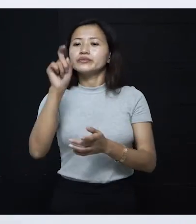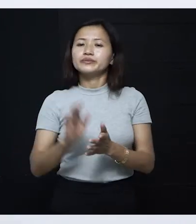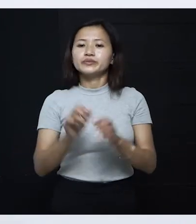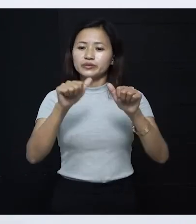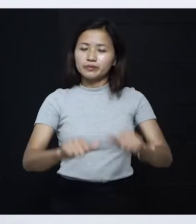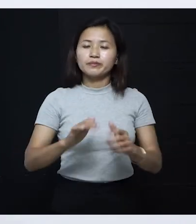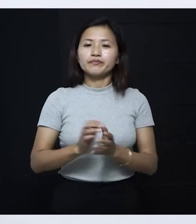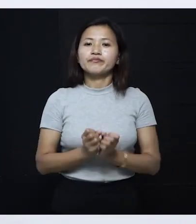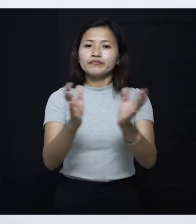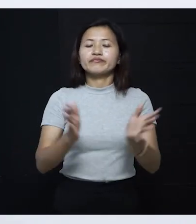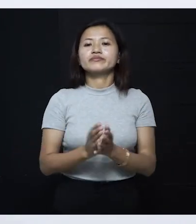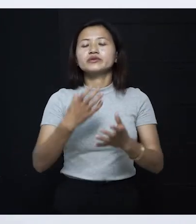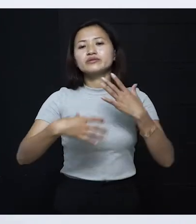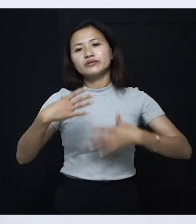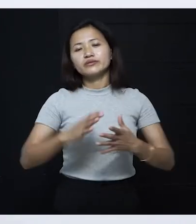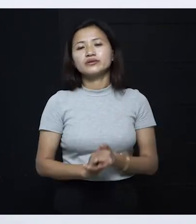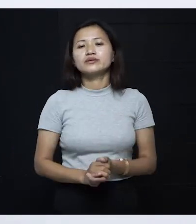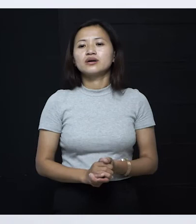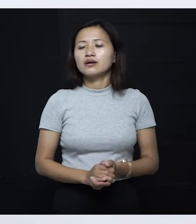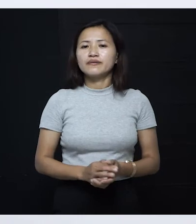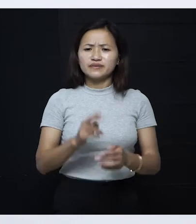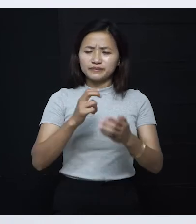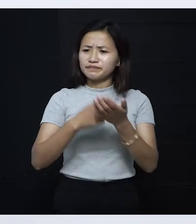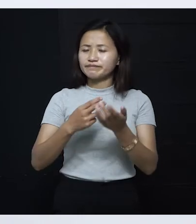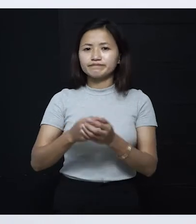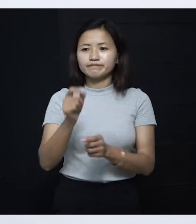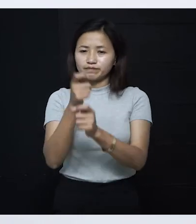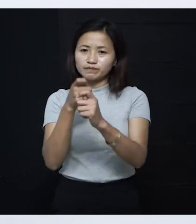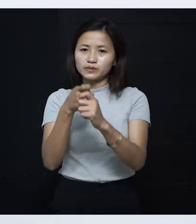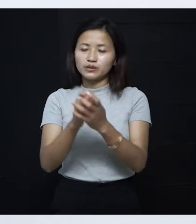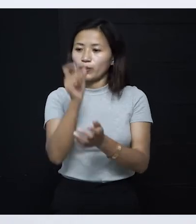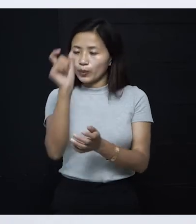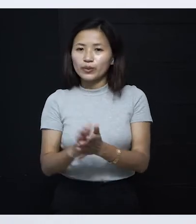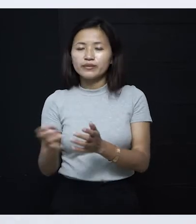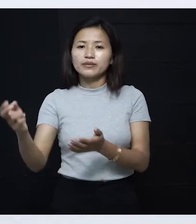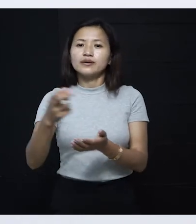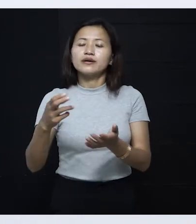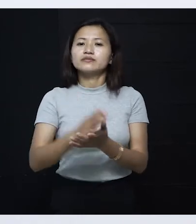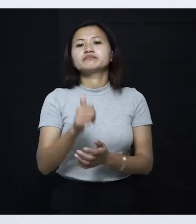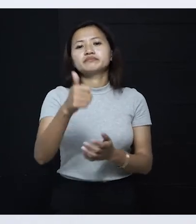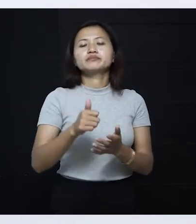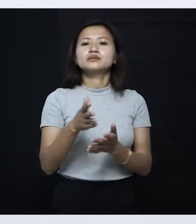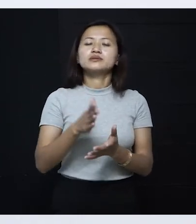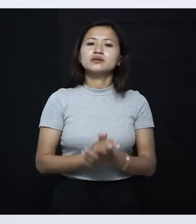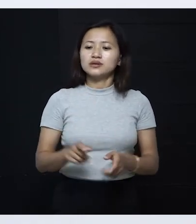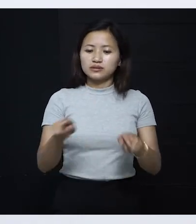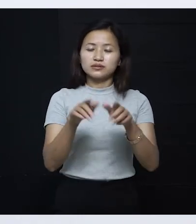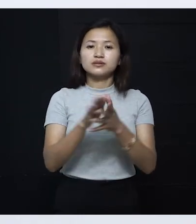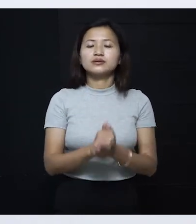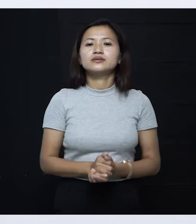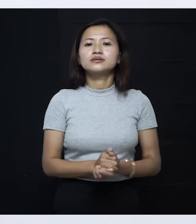to survive, okay? They will not be, that is the farmers, they will not be able to get good harvest. So here also, as I've